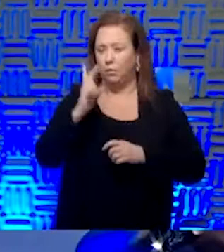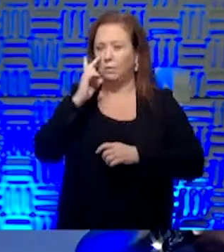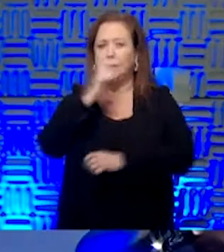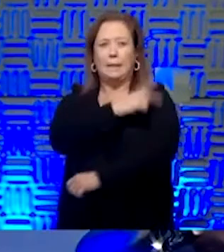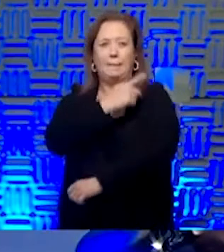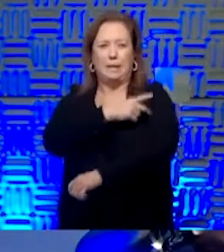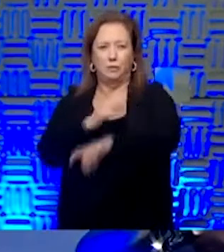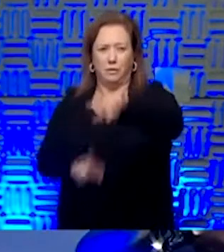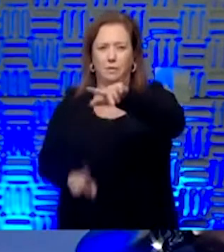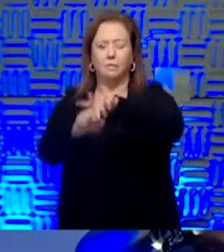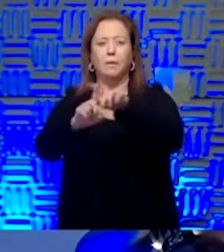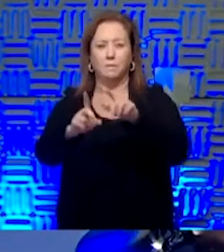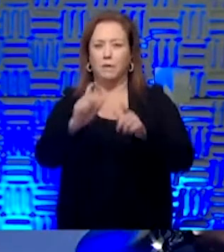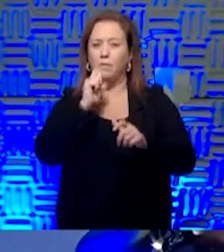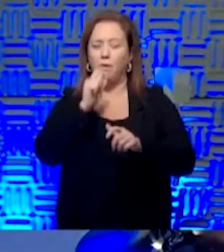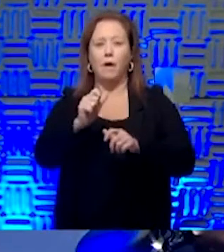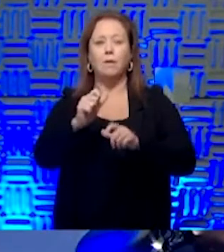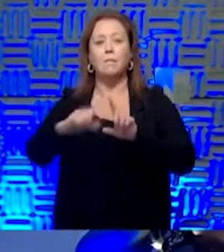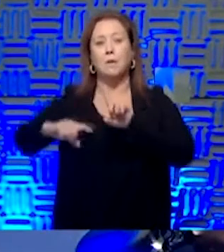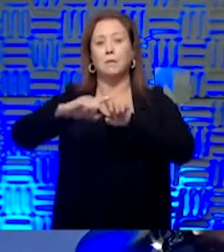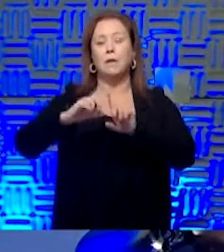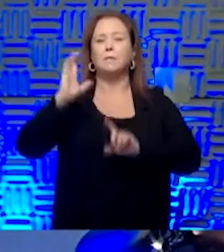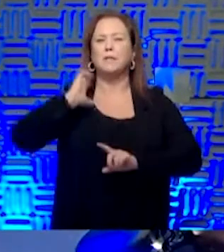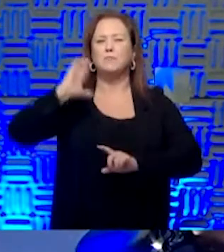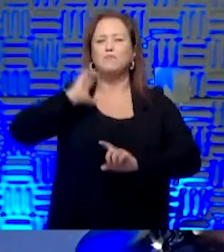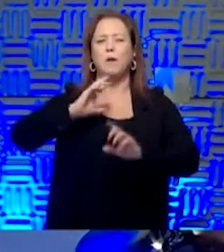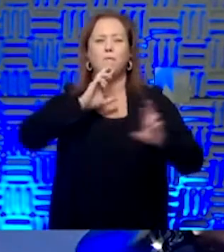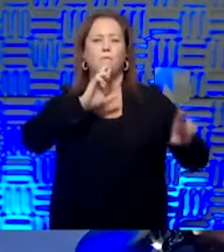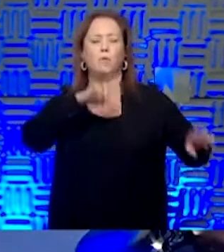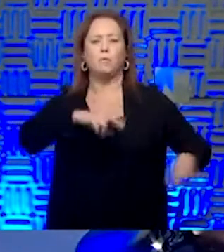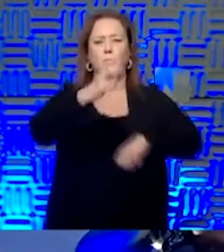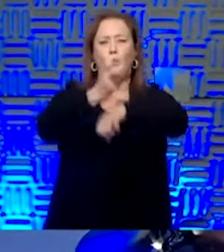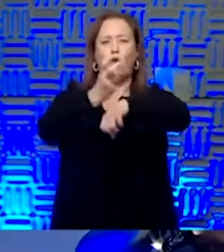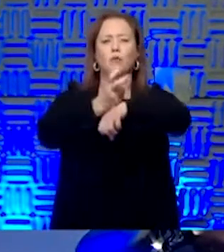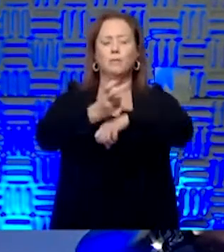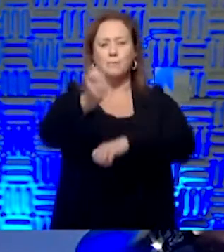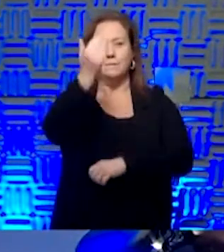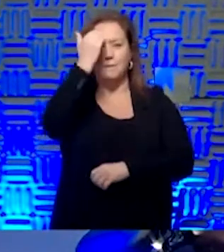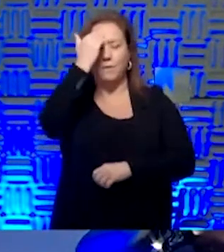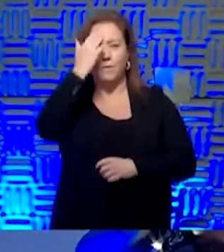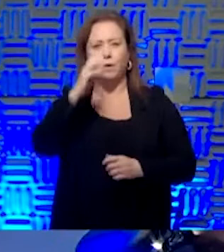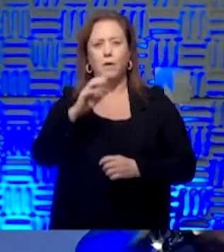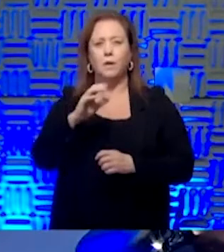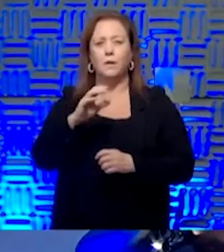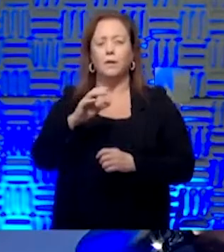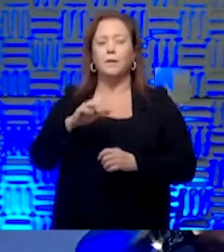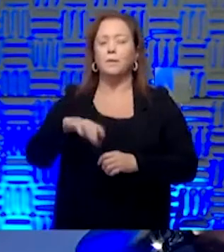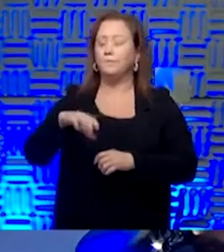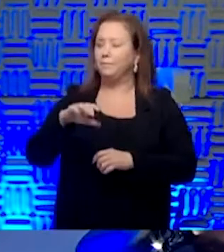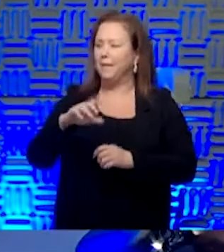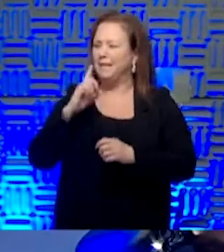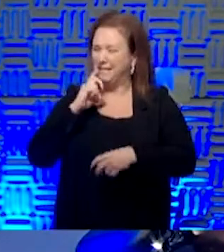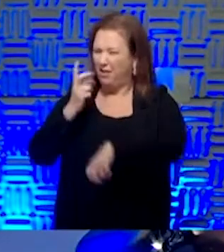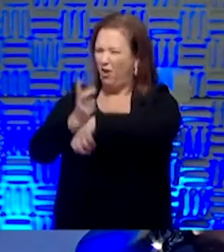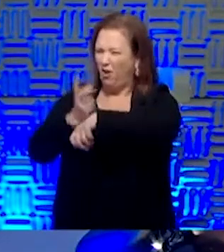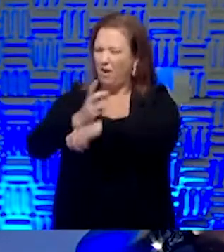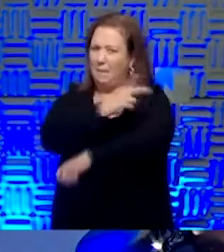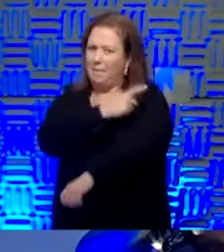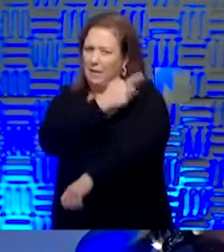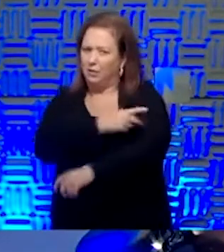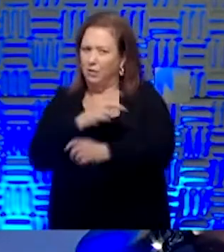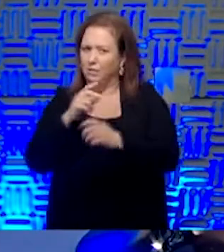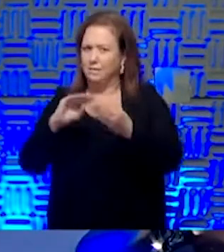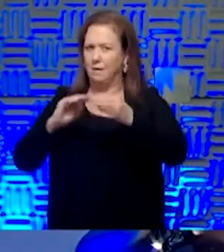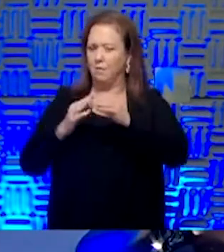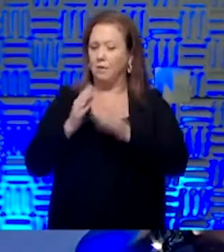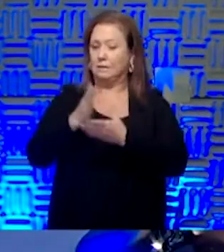vent, which we're really happy to see, because there's been some prior reports that was difficult to do. But Karen, this is a difficult patient population, and